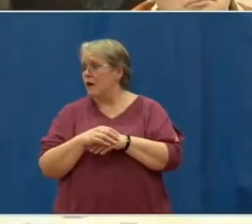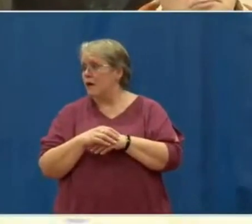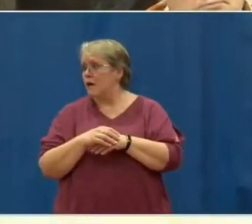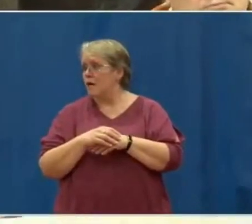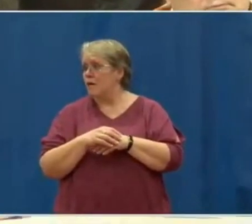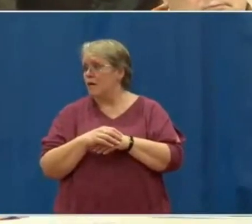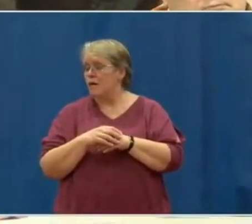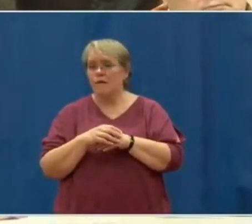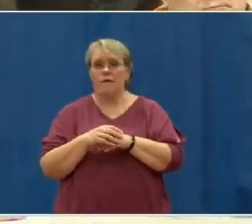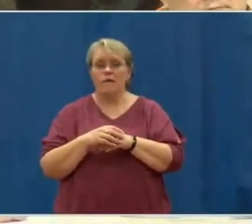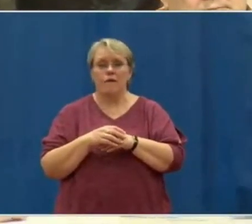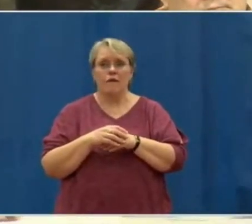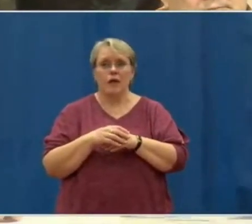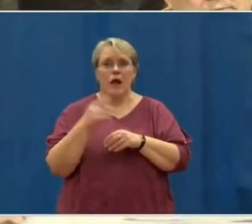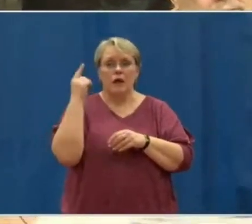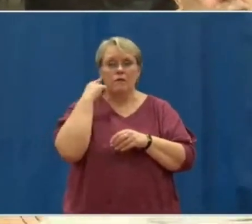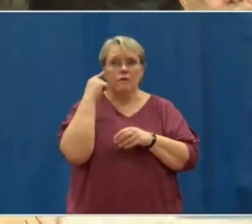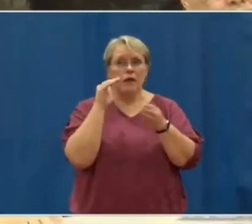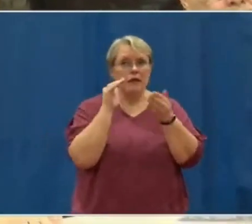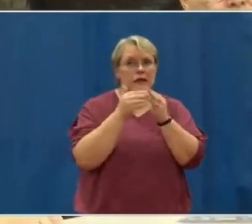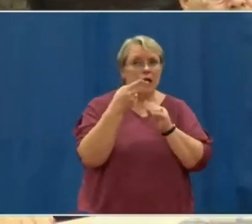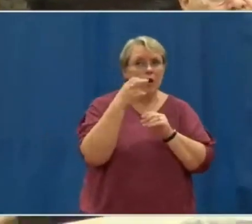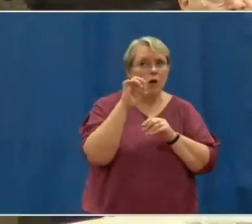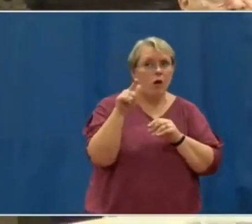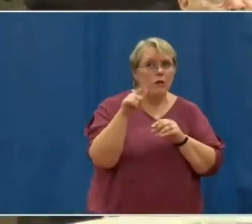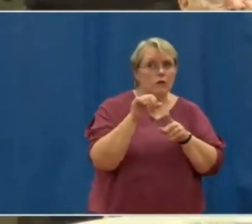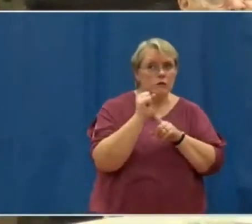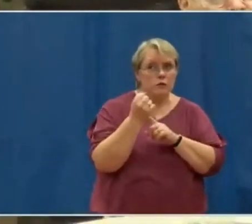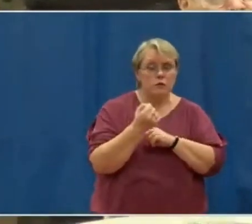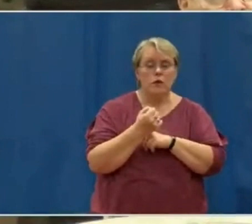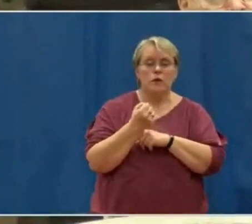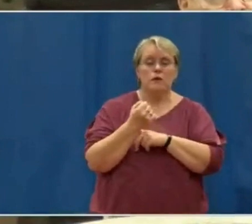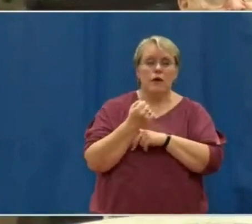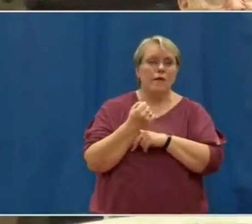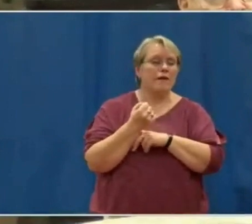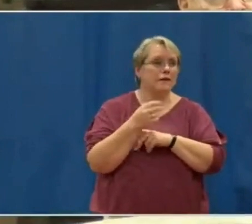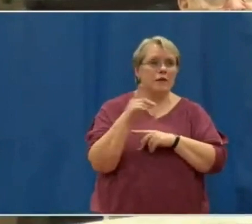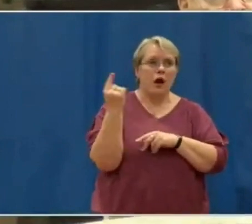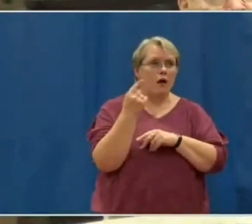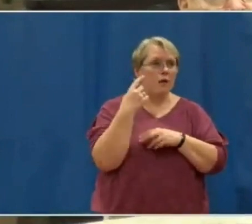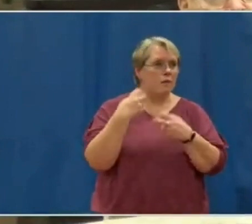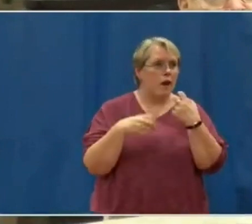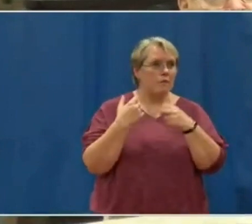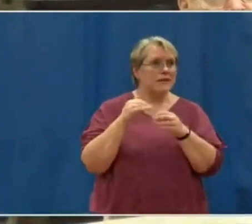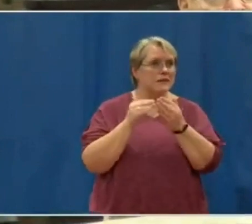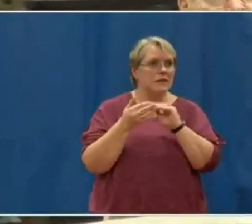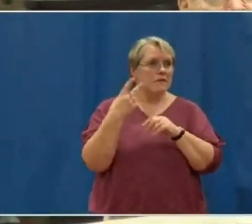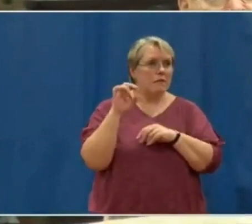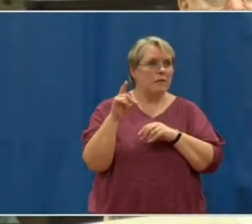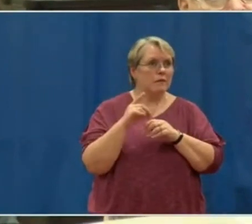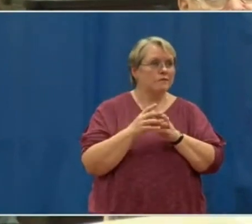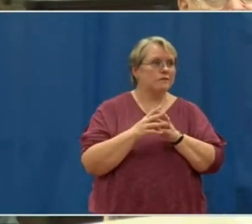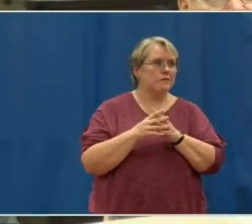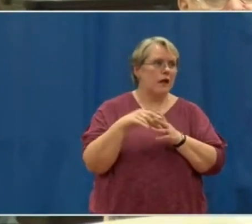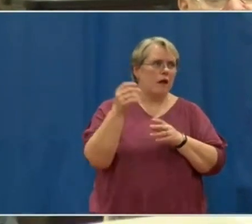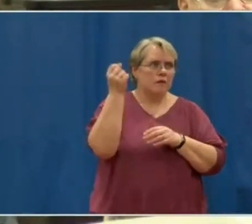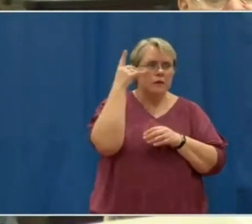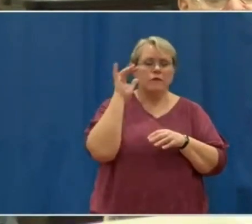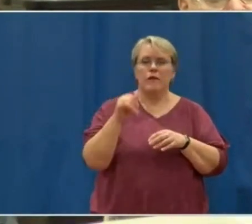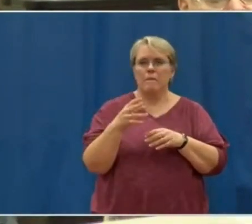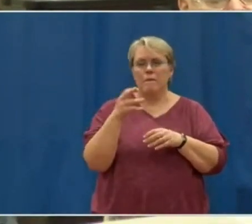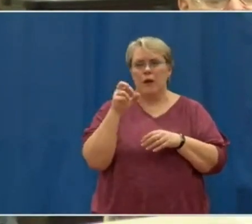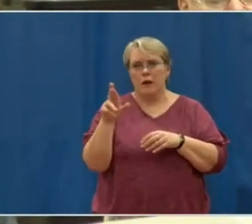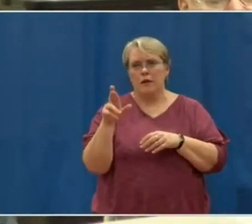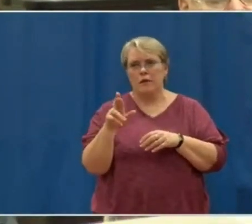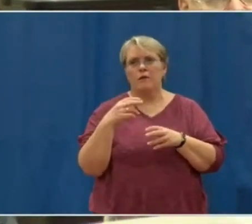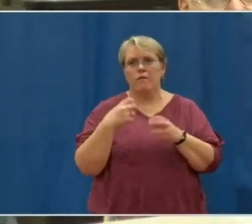I thought it was a town hall type situation where everybody. This isn't the only issue going on in the city of Hammond, Ken. Yes, I understand that, Mayor,